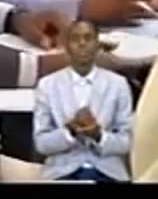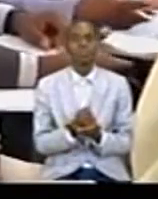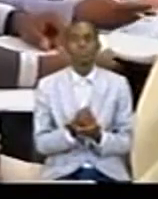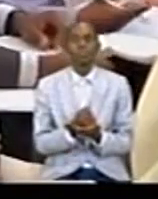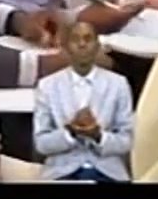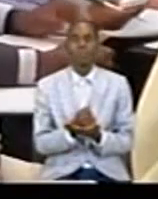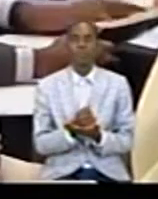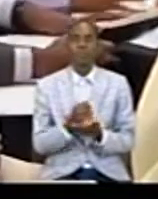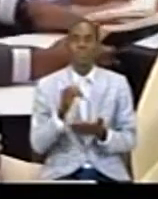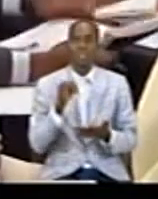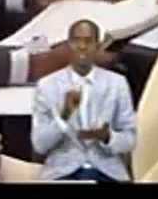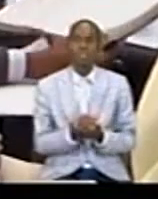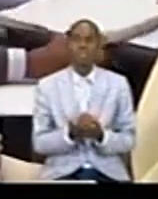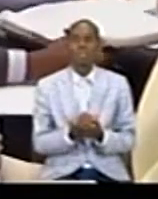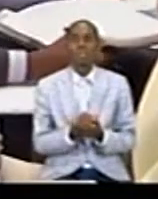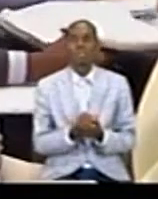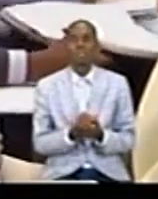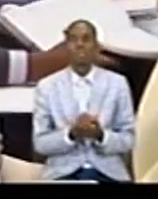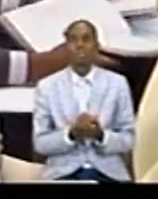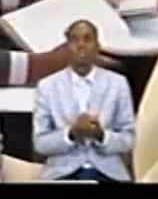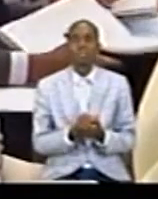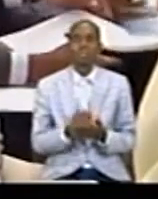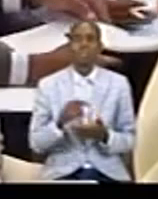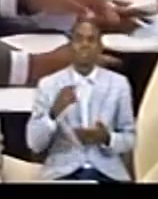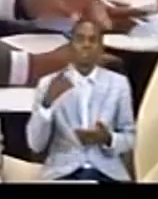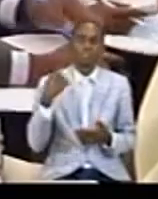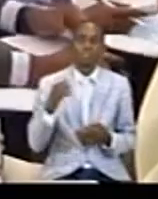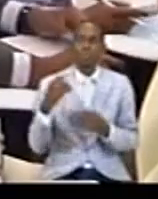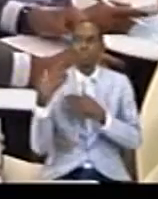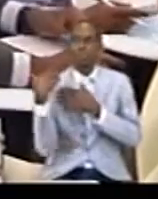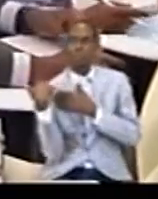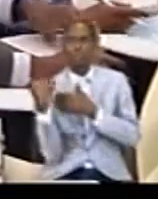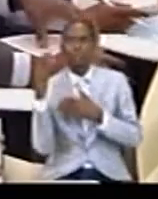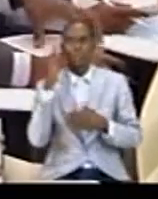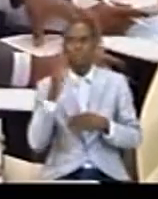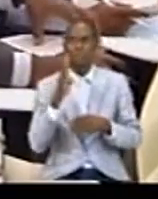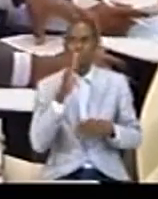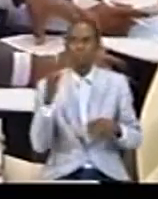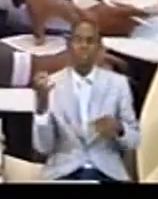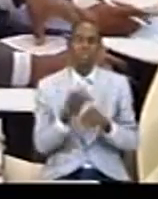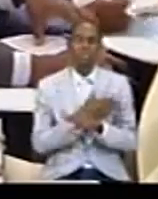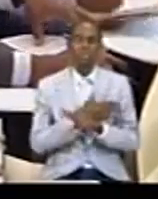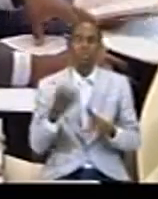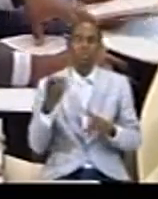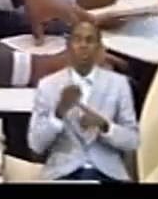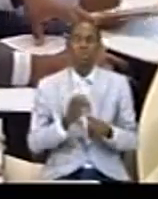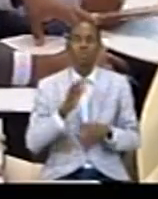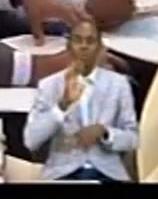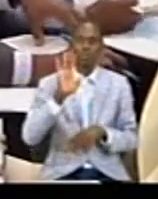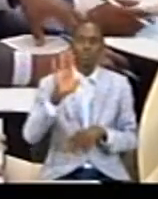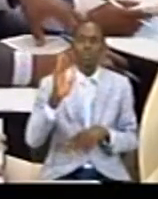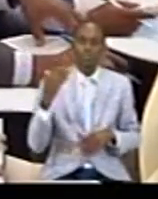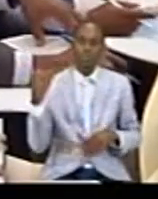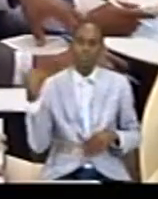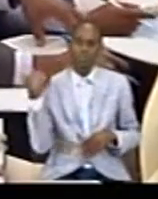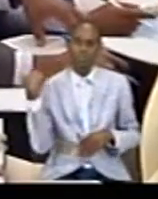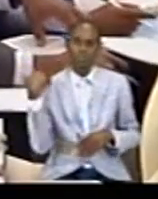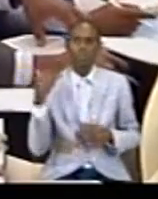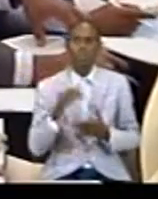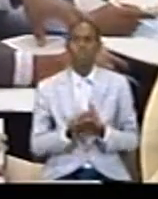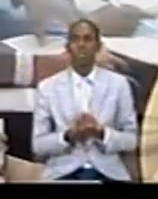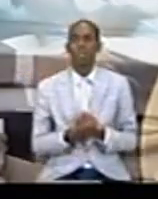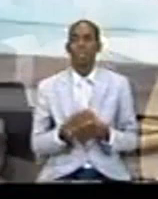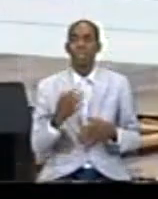his burden shall be taken away from off thy shoulder, and